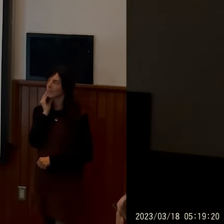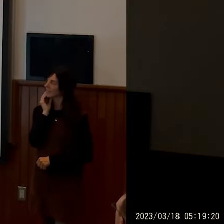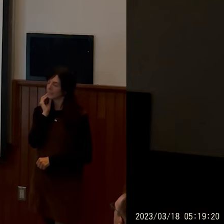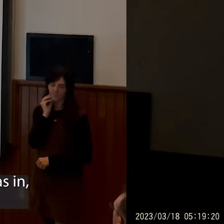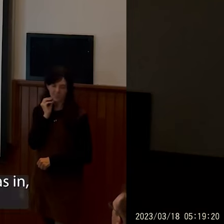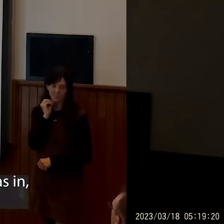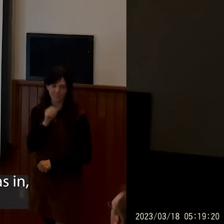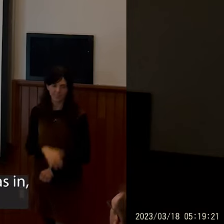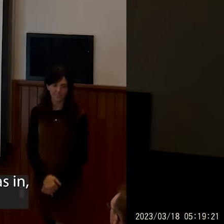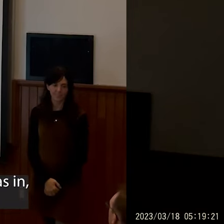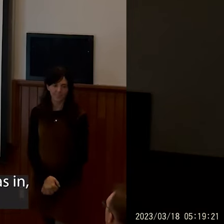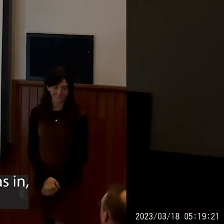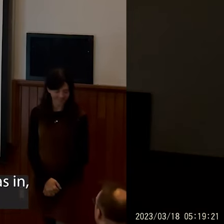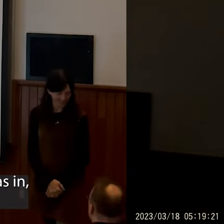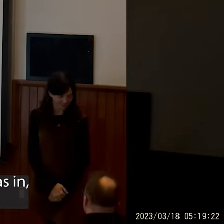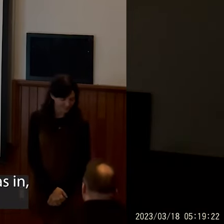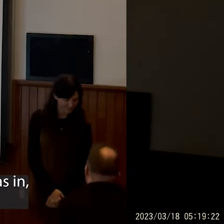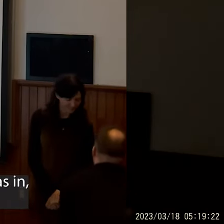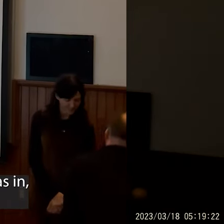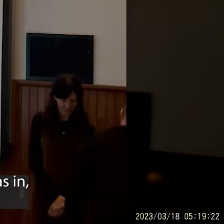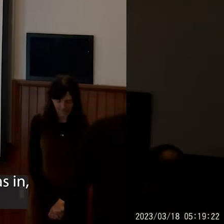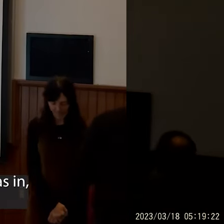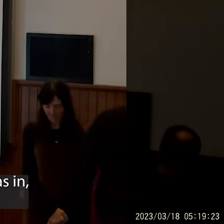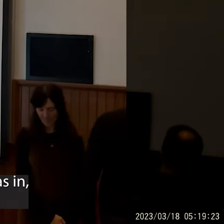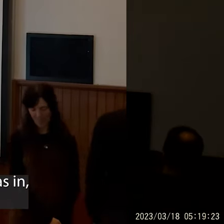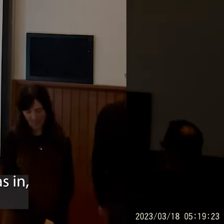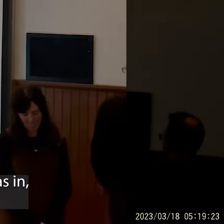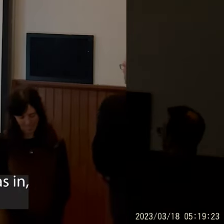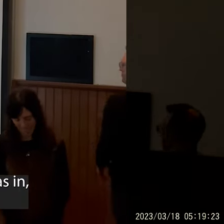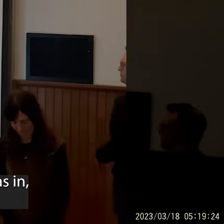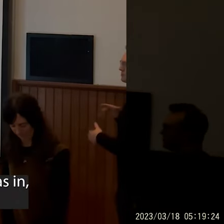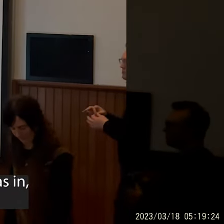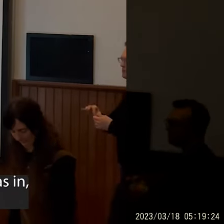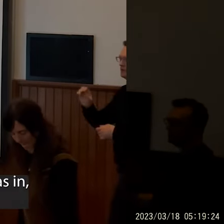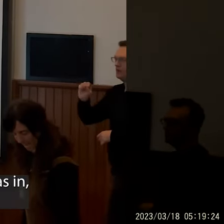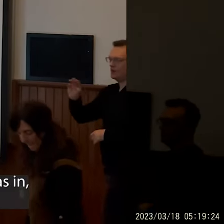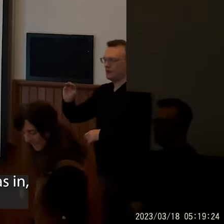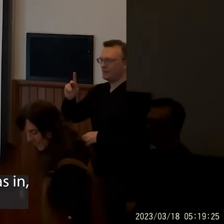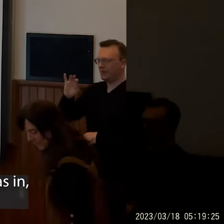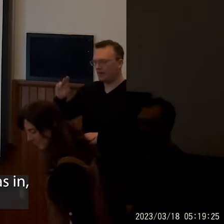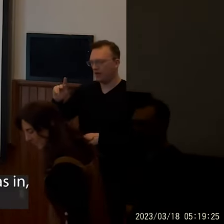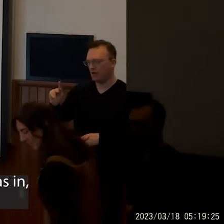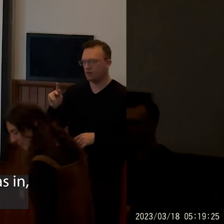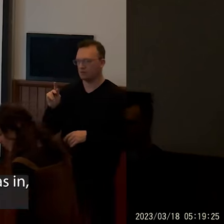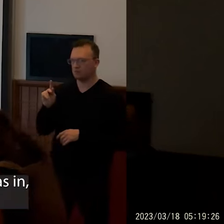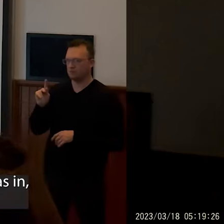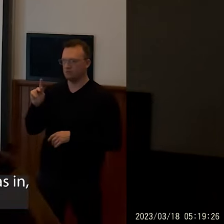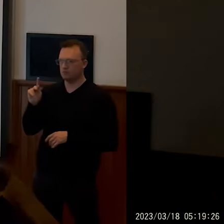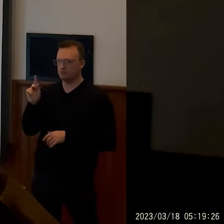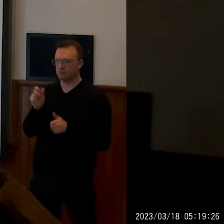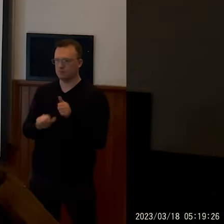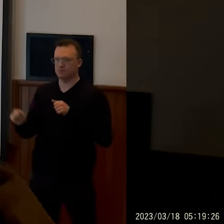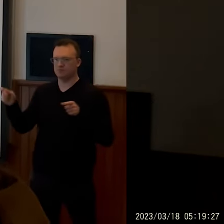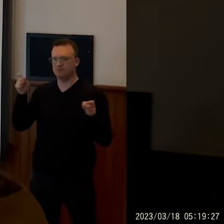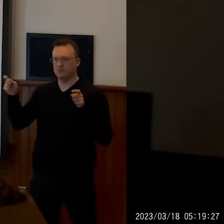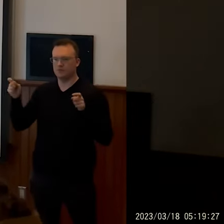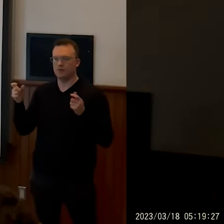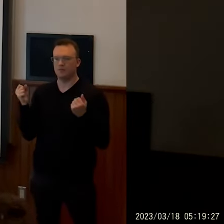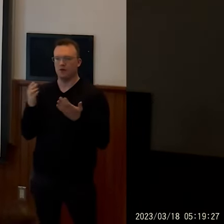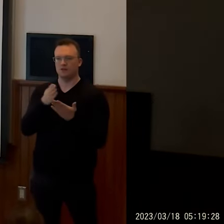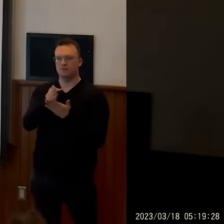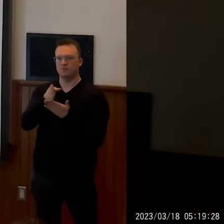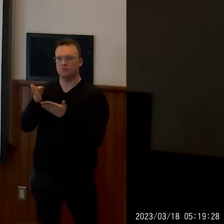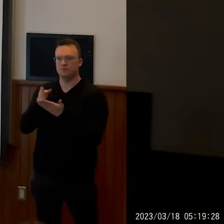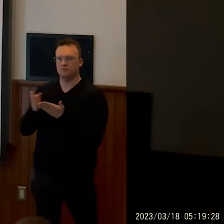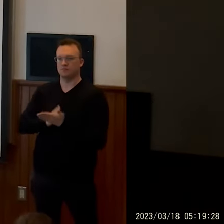around S&M and kink master. And because once again, there is lots of spaces that we